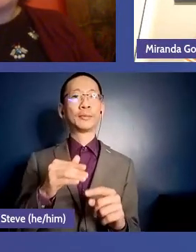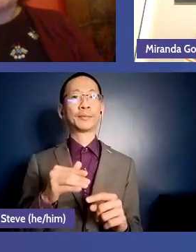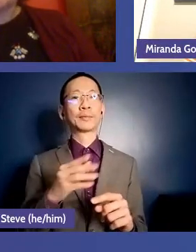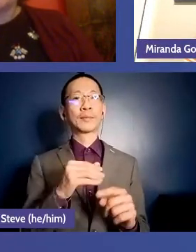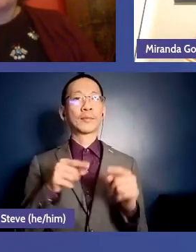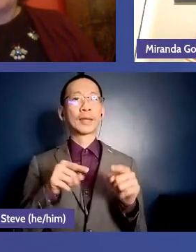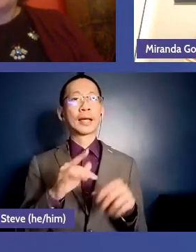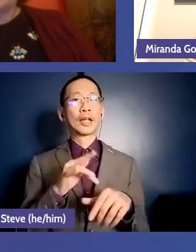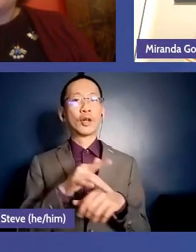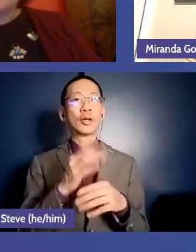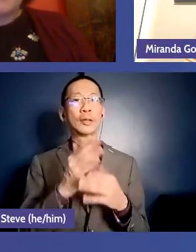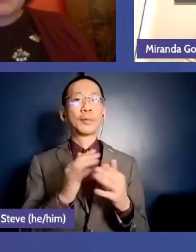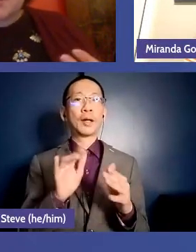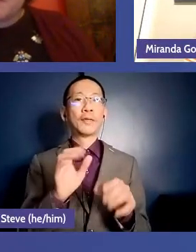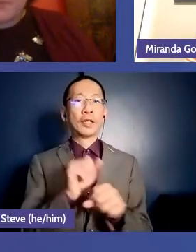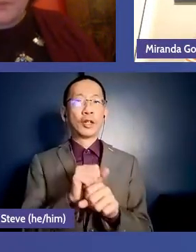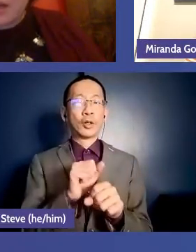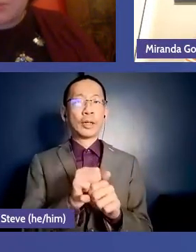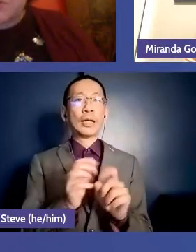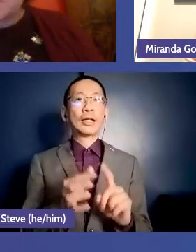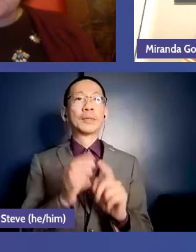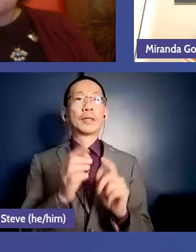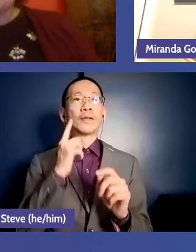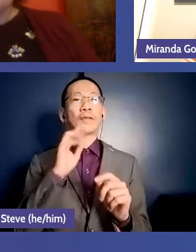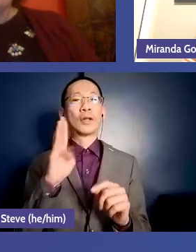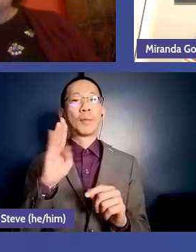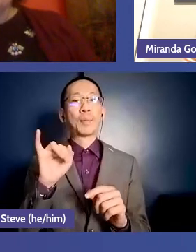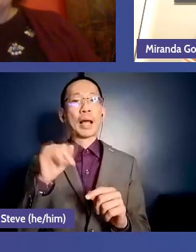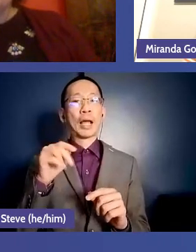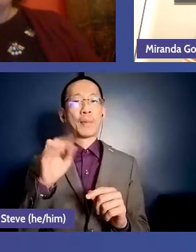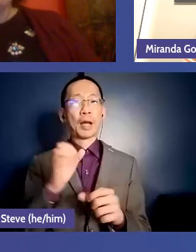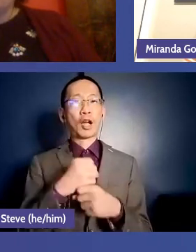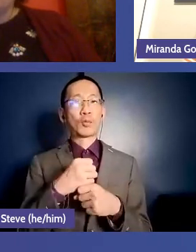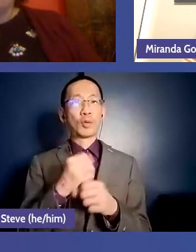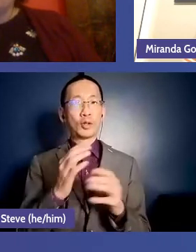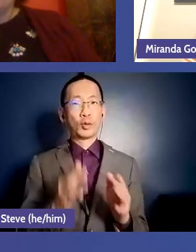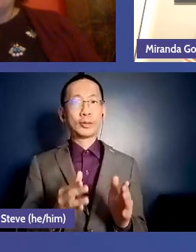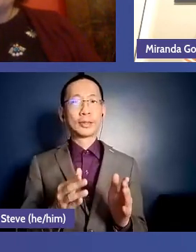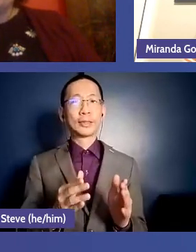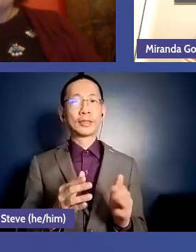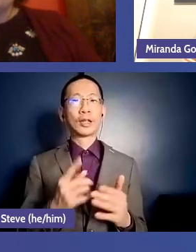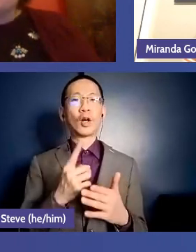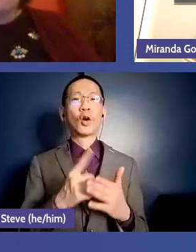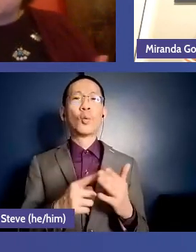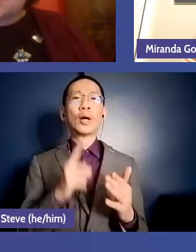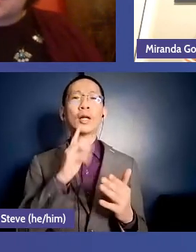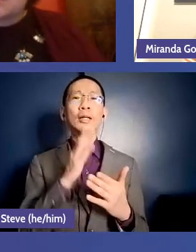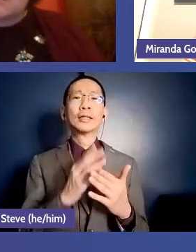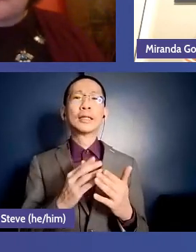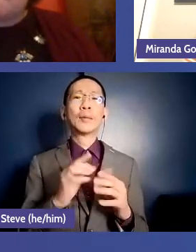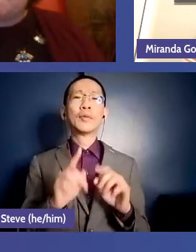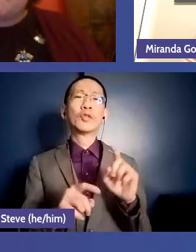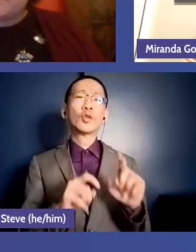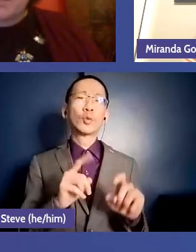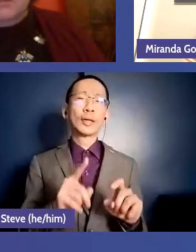an early stage in their career? I mean, especially for BIPOC producers, you know, what are some of the questions that